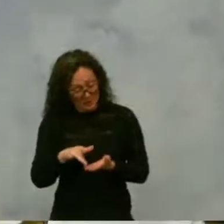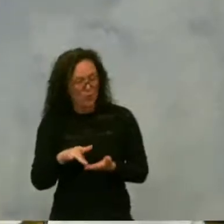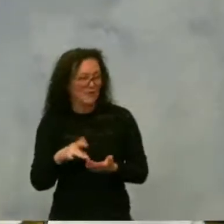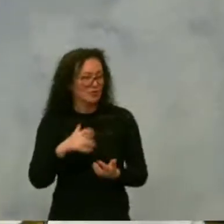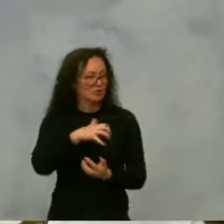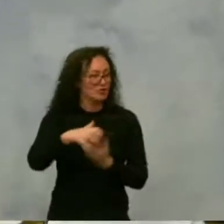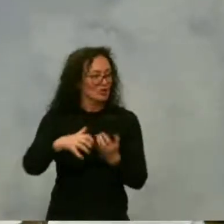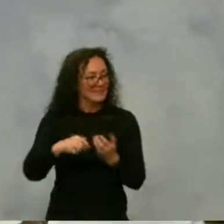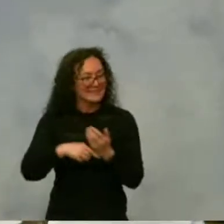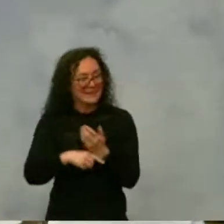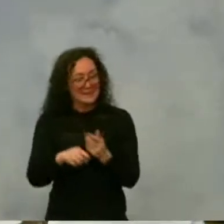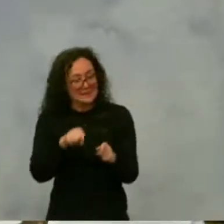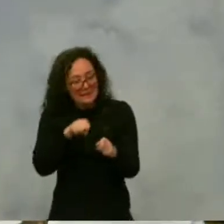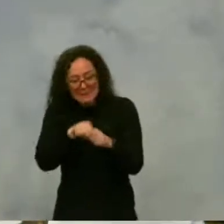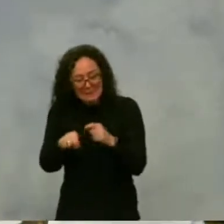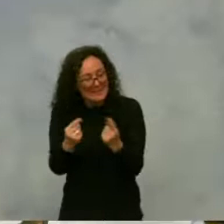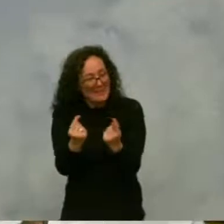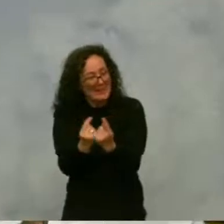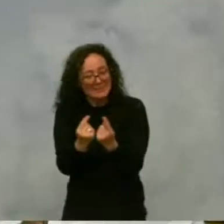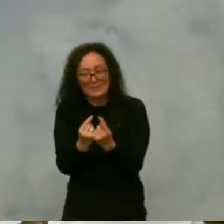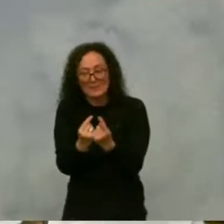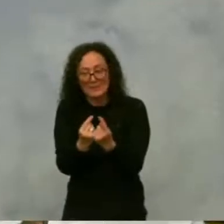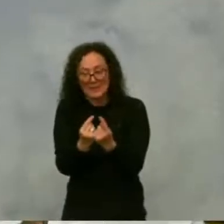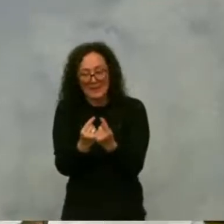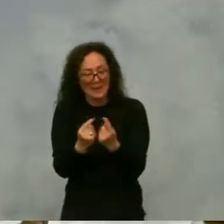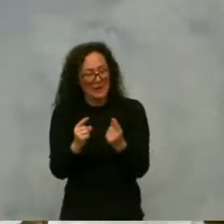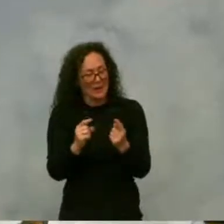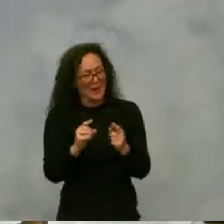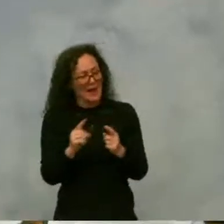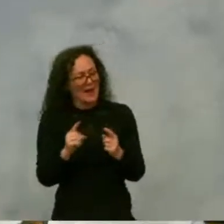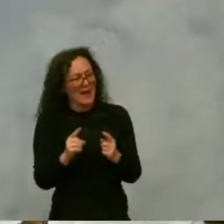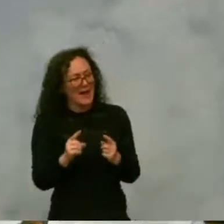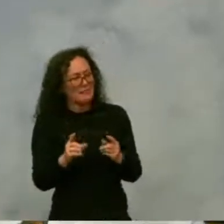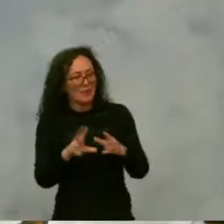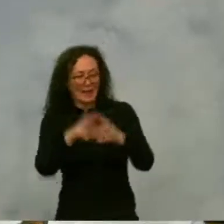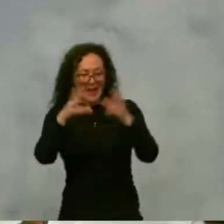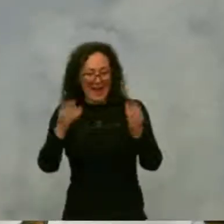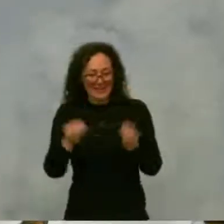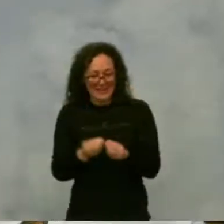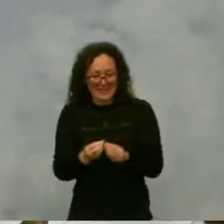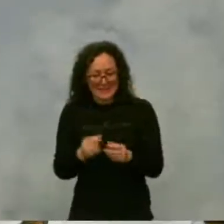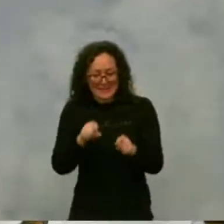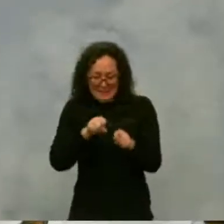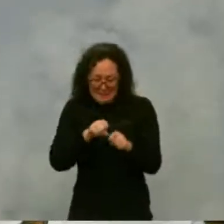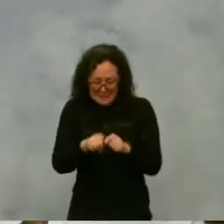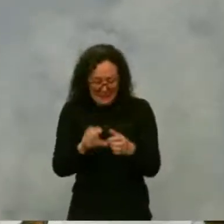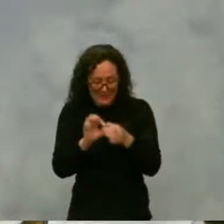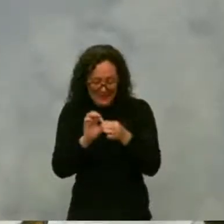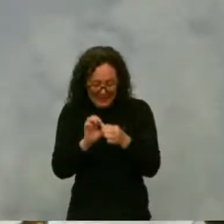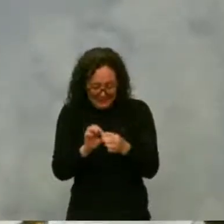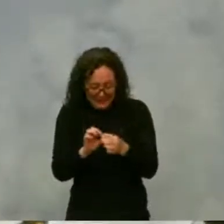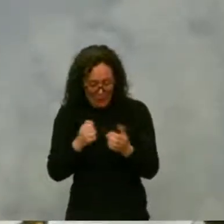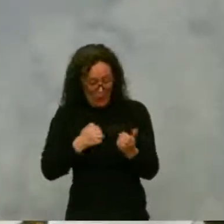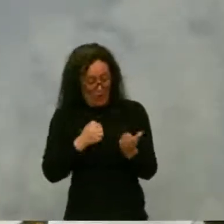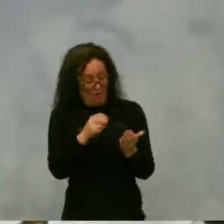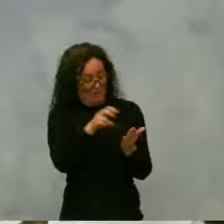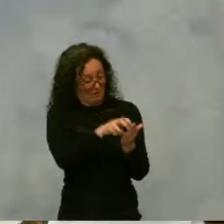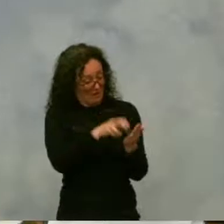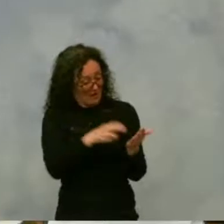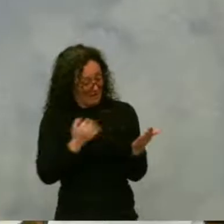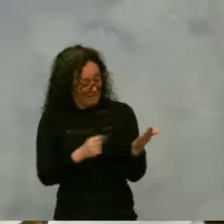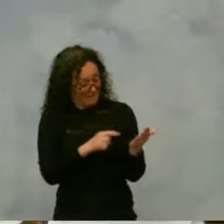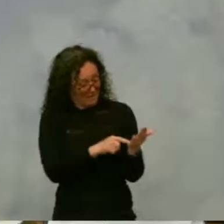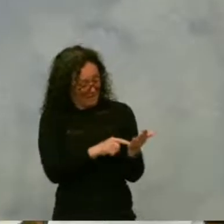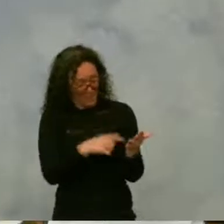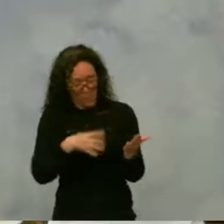are specific items, right? So that it's not an all-encompassing figure. So these are specific things that are on our books that we're looking to